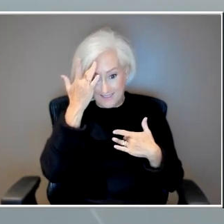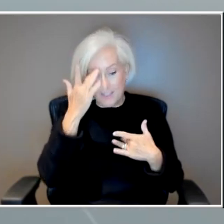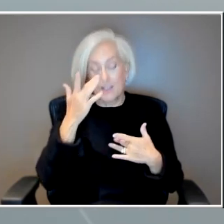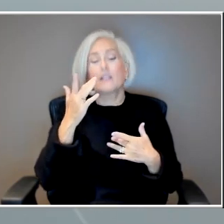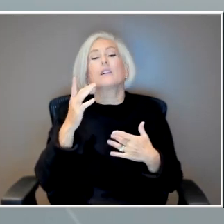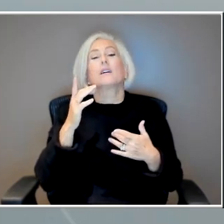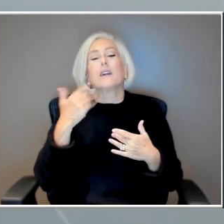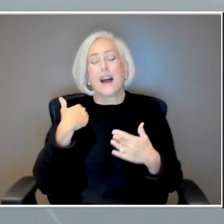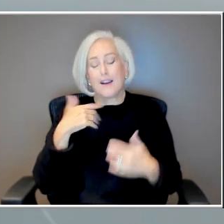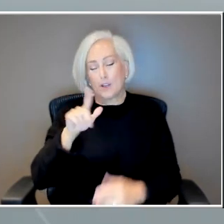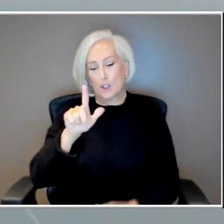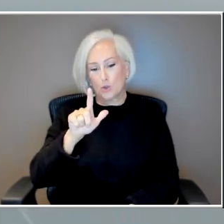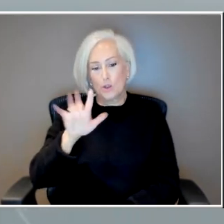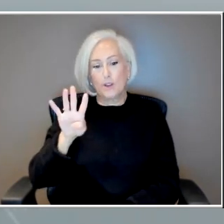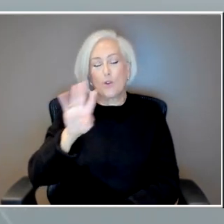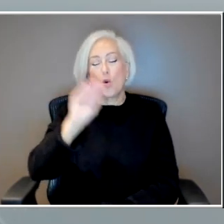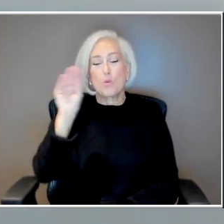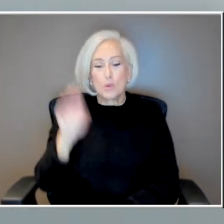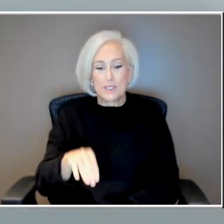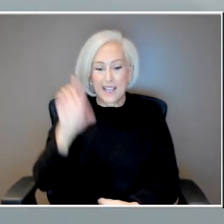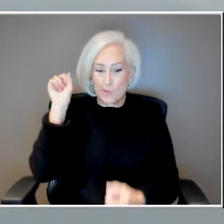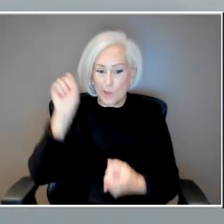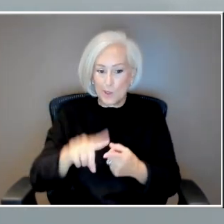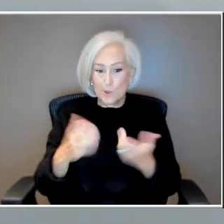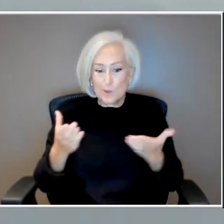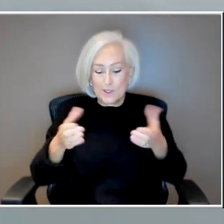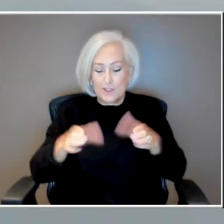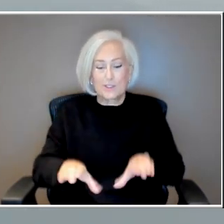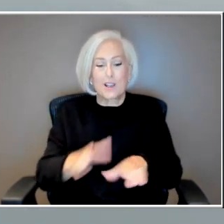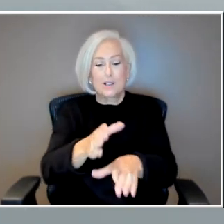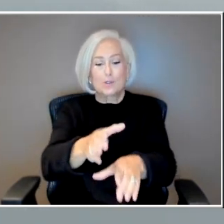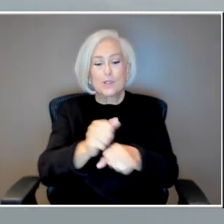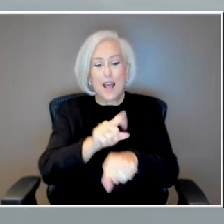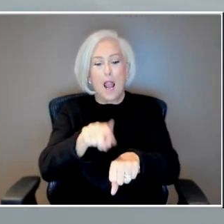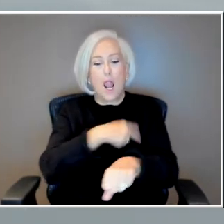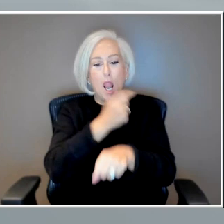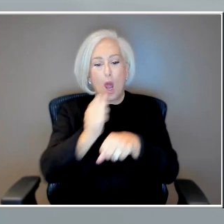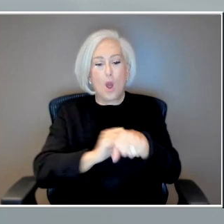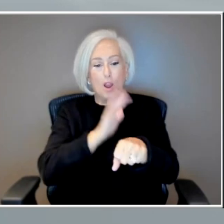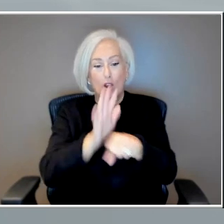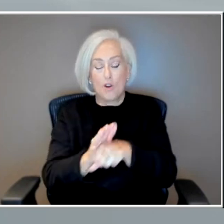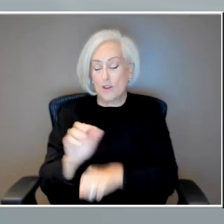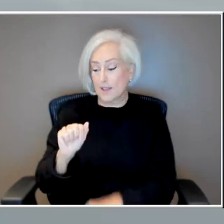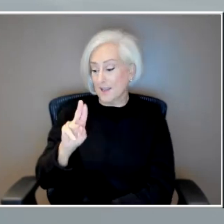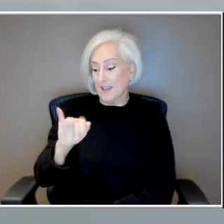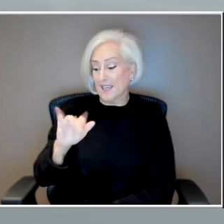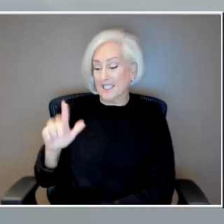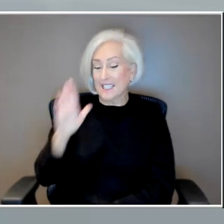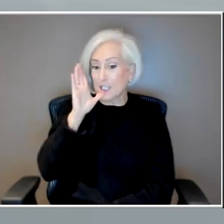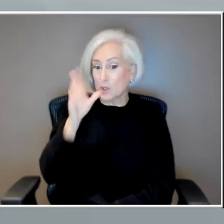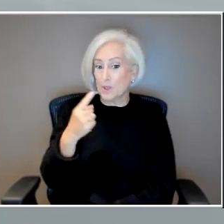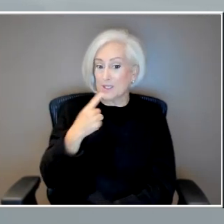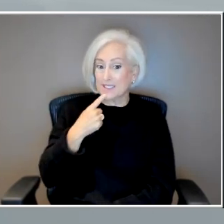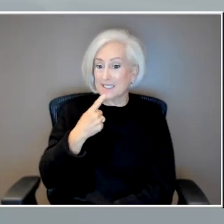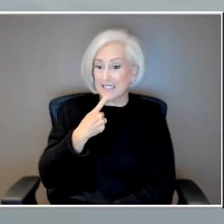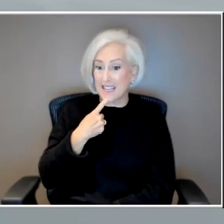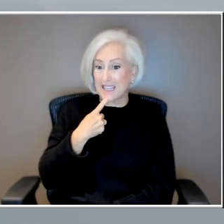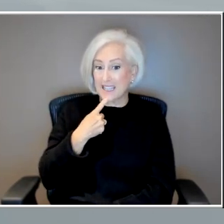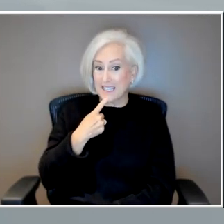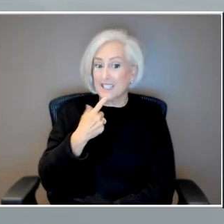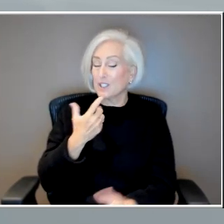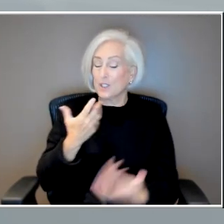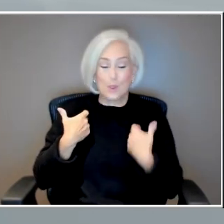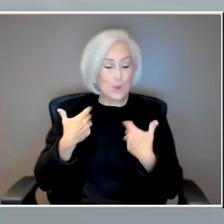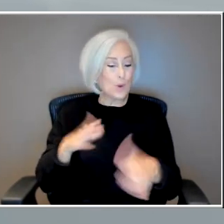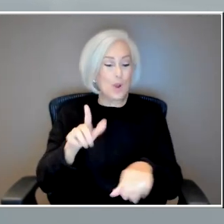reduced odds of developing long COVID. And I think, as Anil would probably tell you, that's something you clearly don't want,